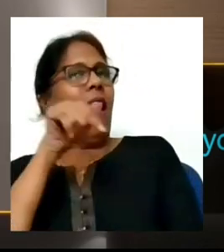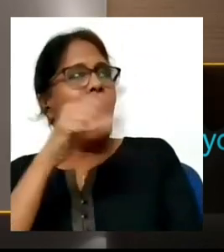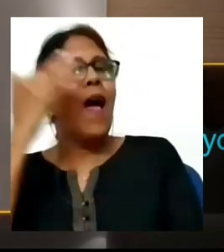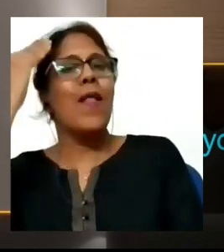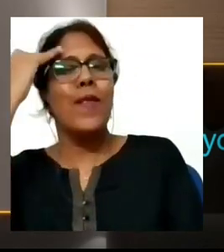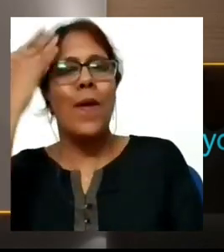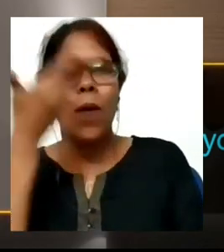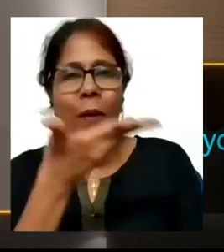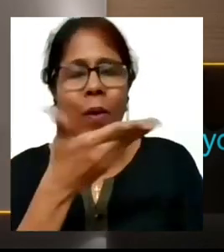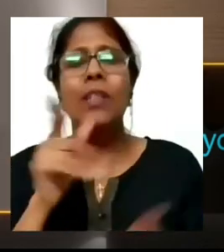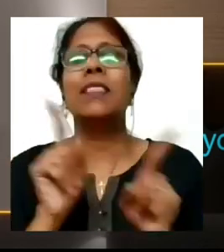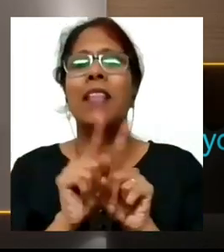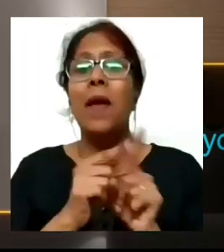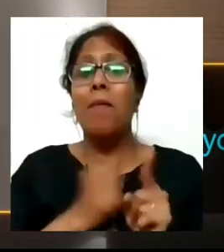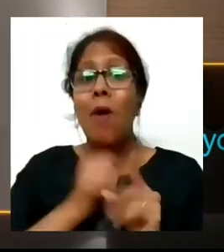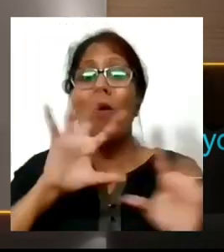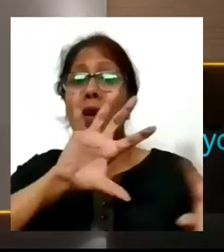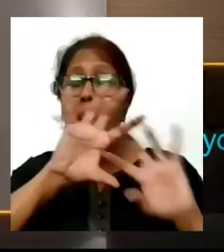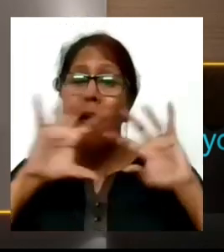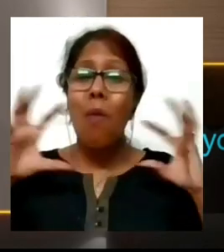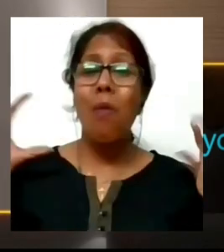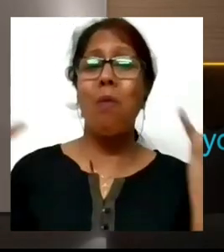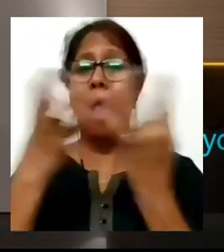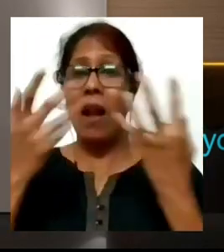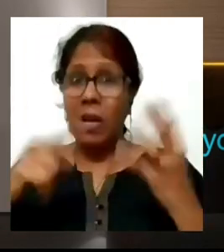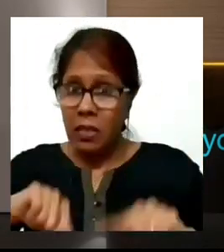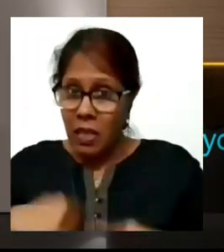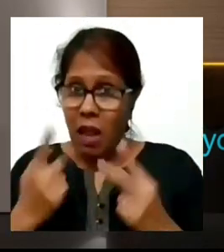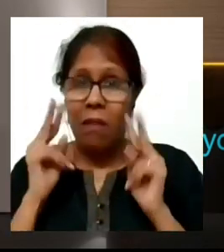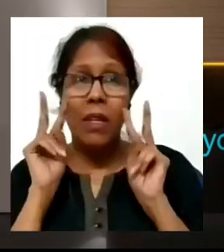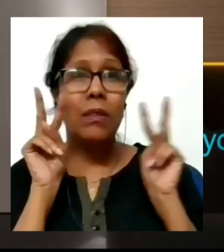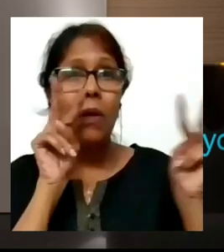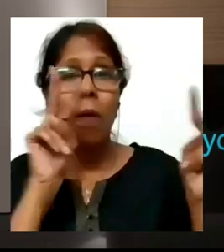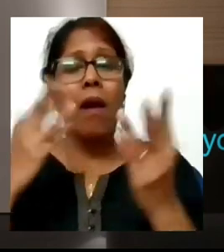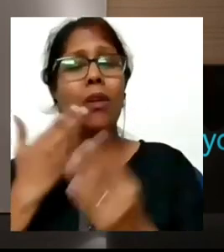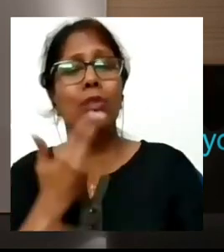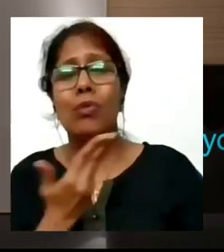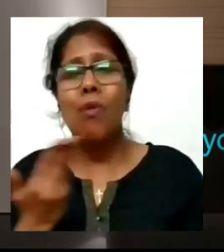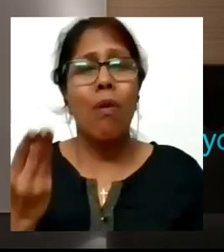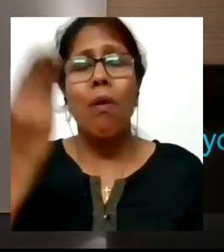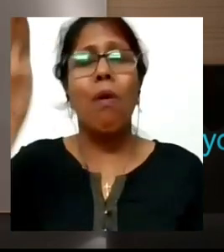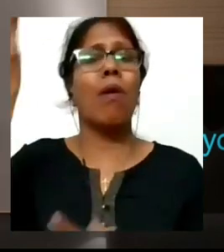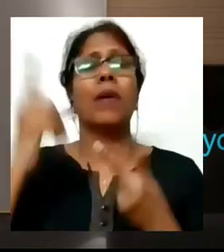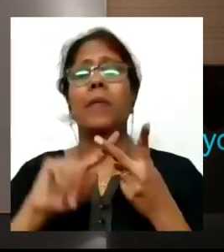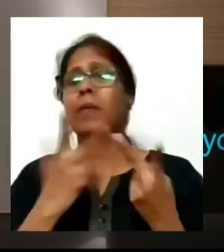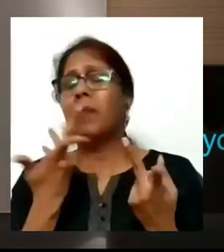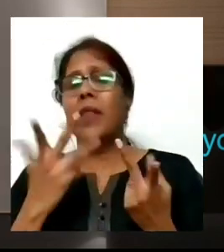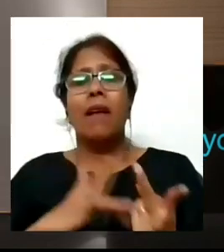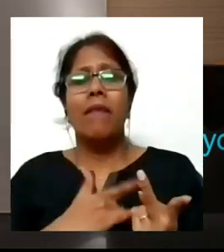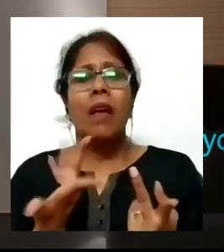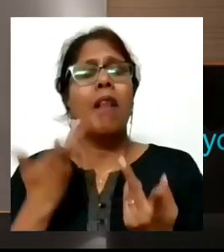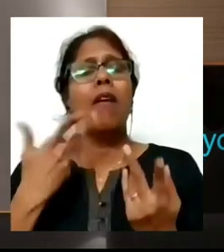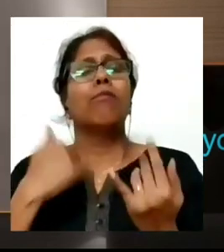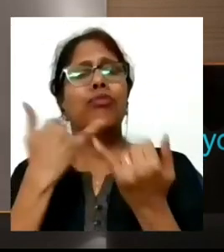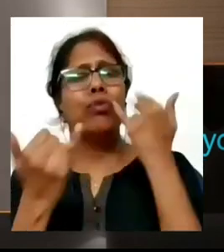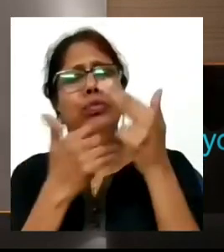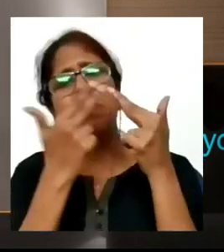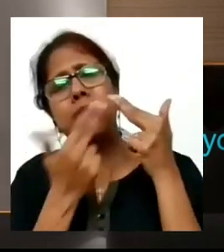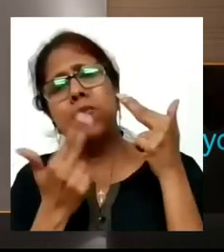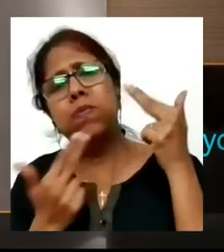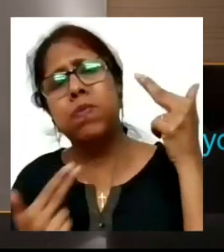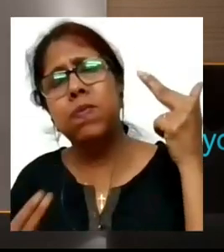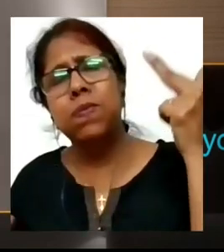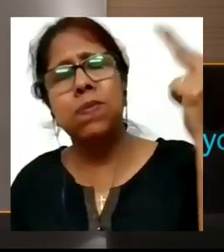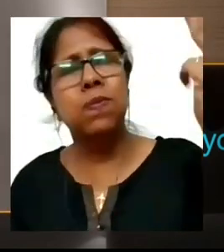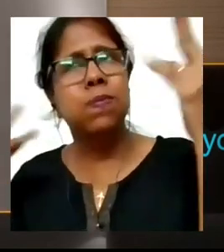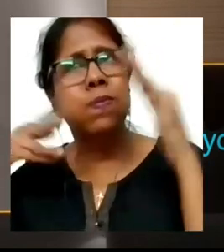see our own universe and world through these songs, through our narratives, and bring